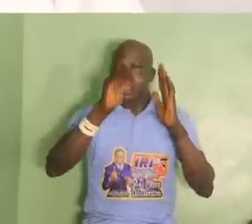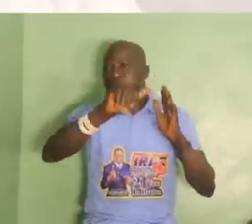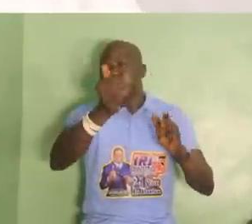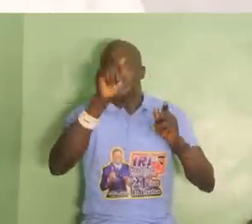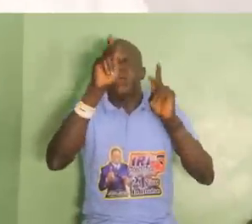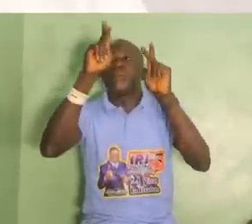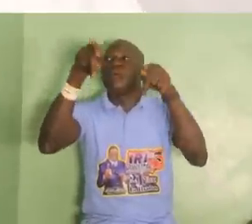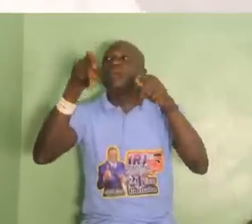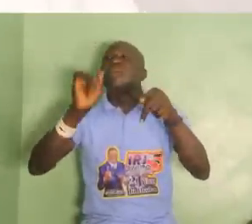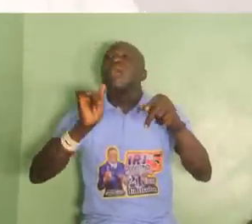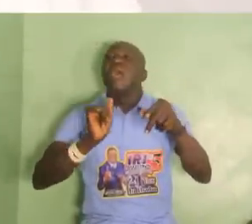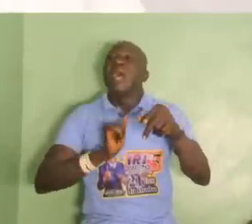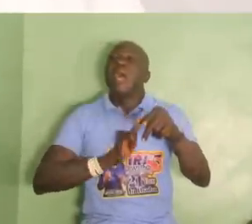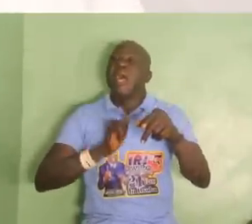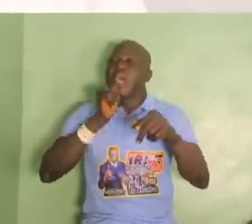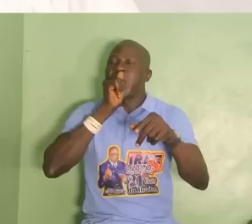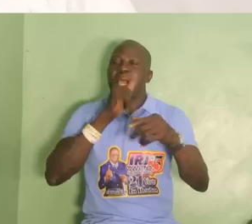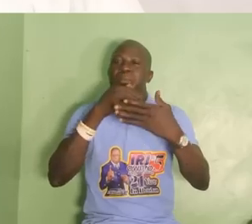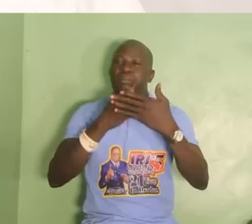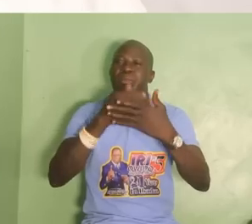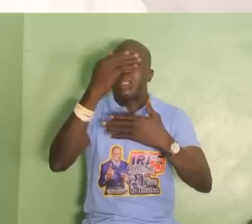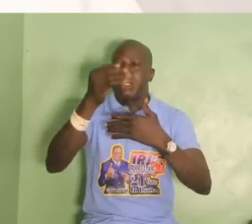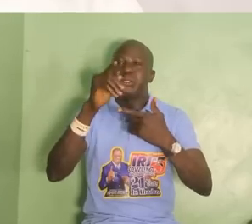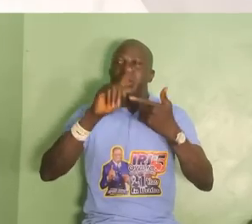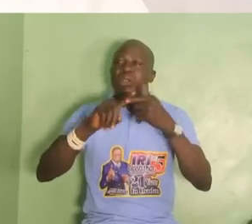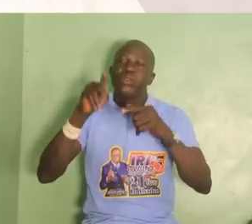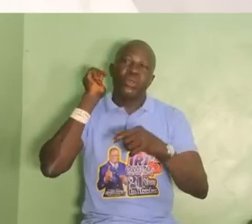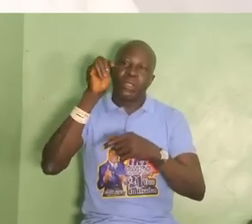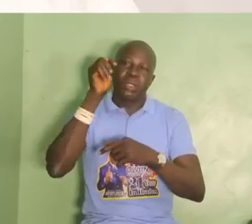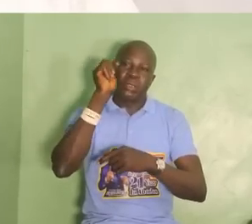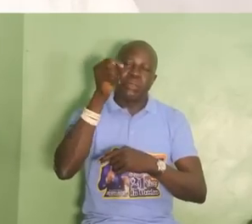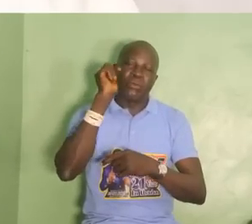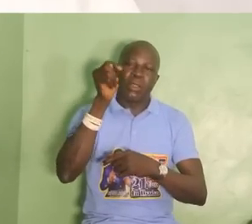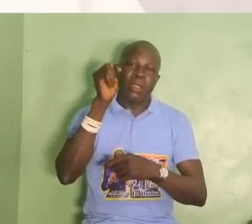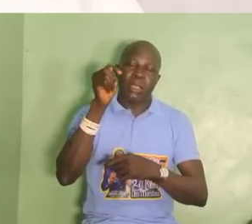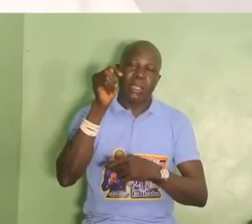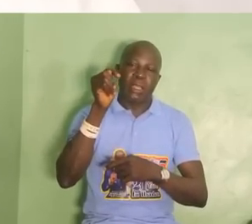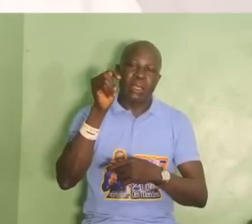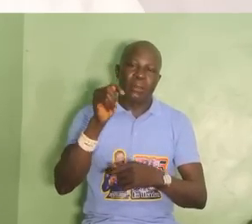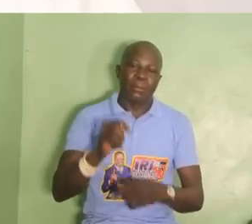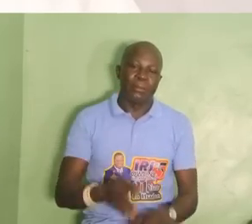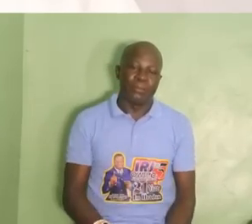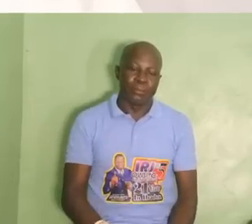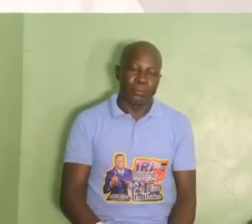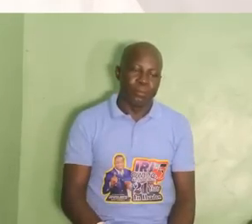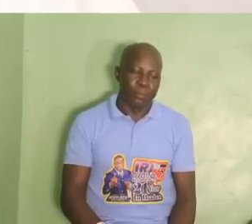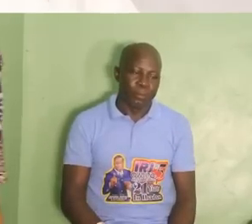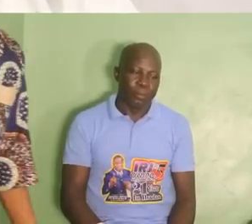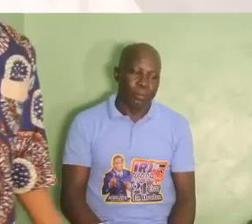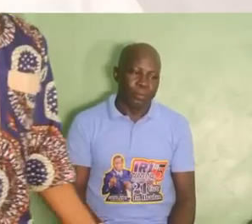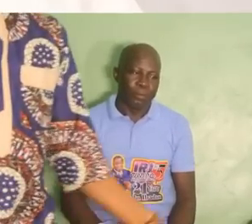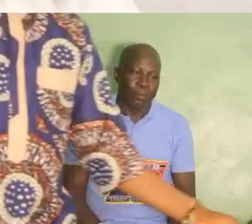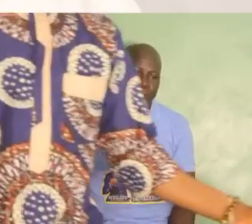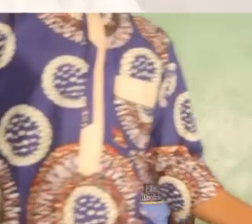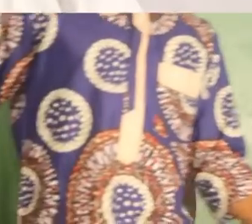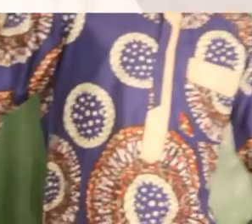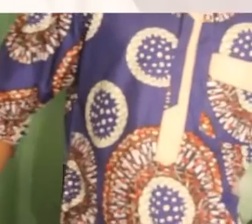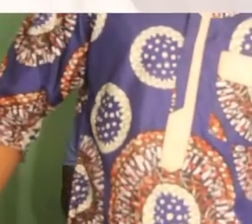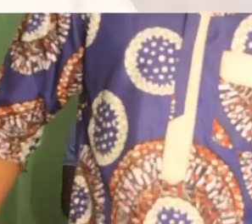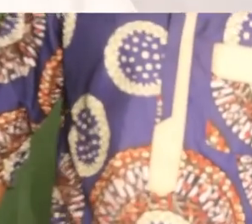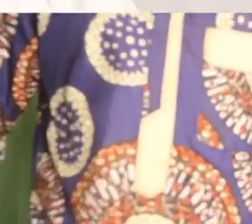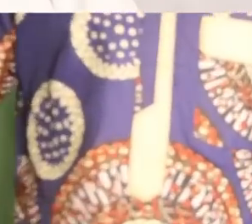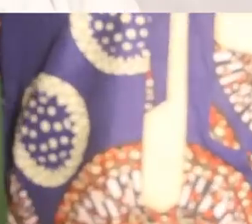Don't forget. Tomorrow's prayer is very important. Oh, love him padi 70 to